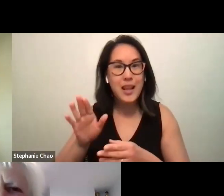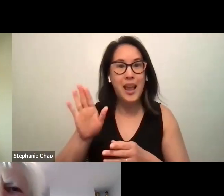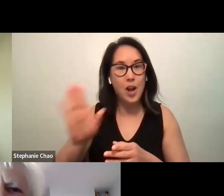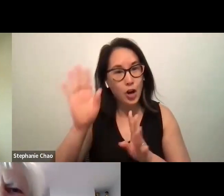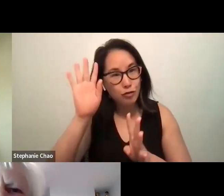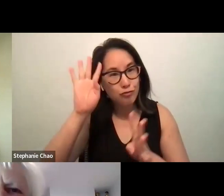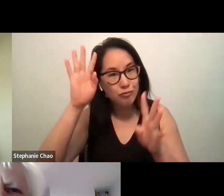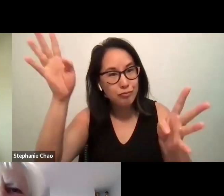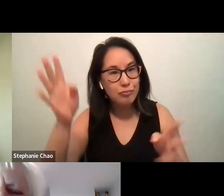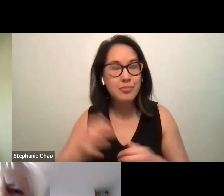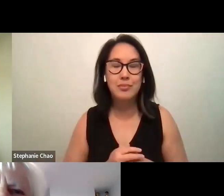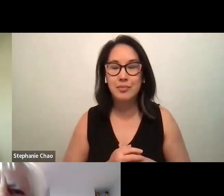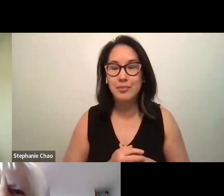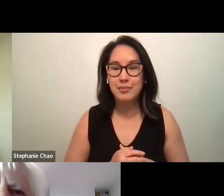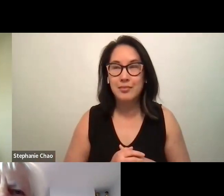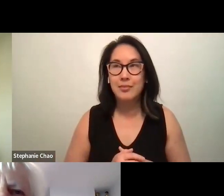up with. And